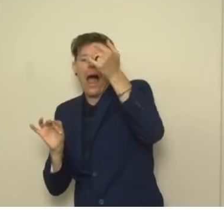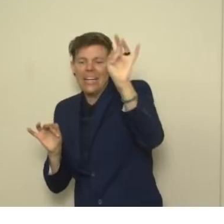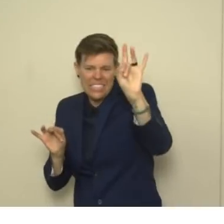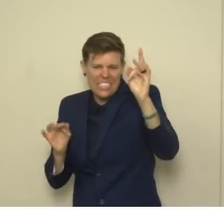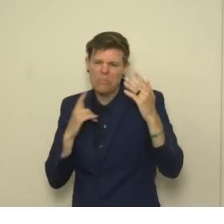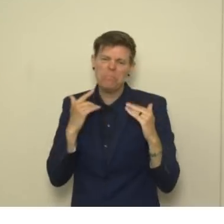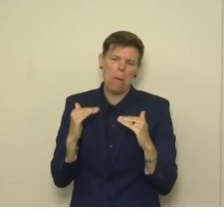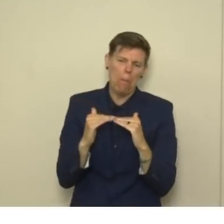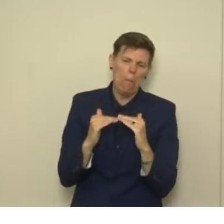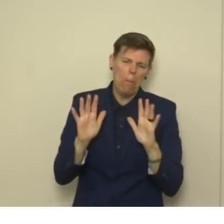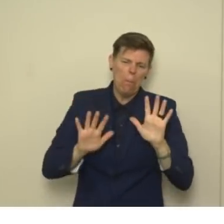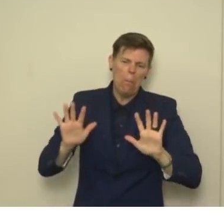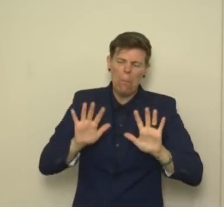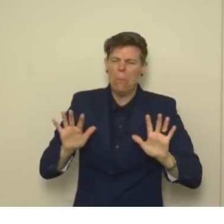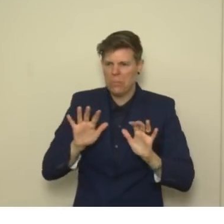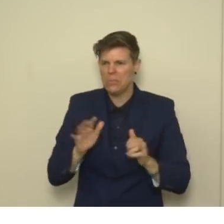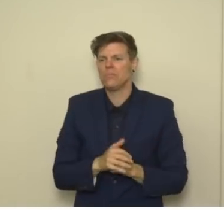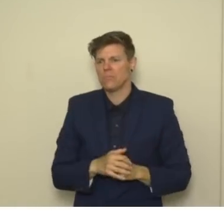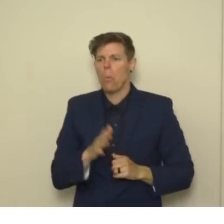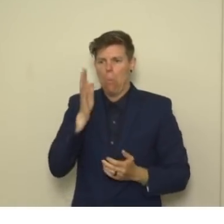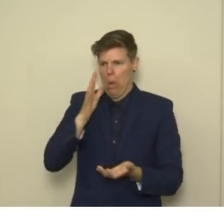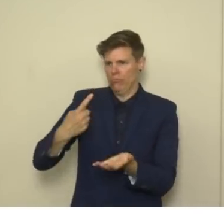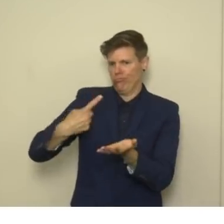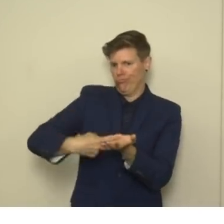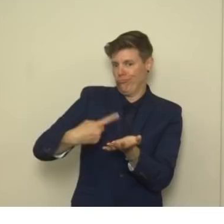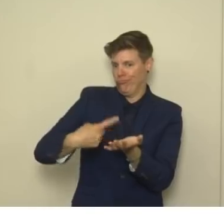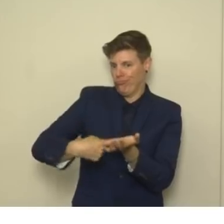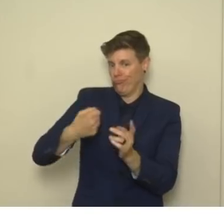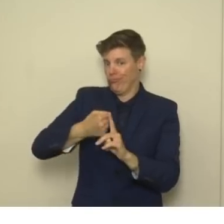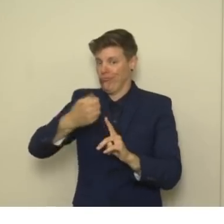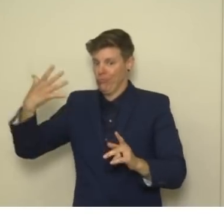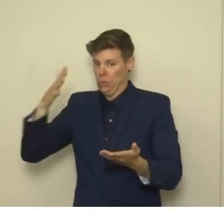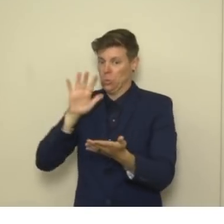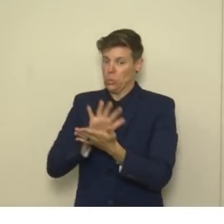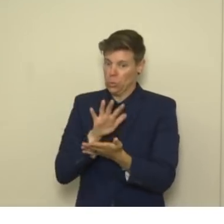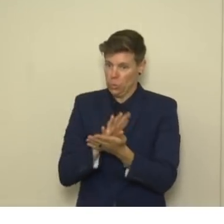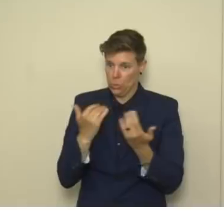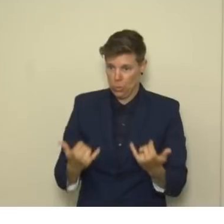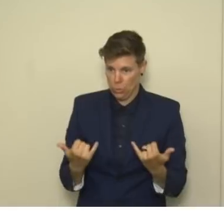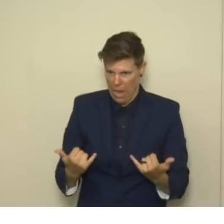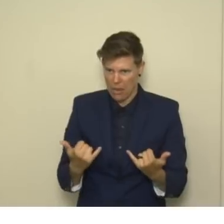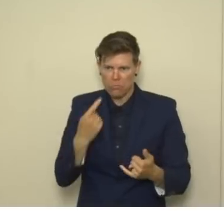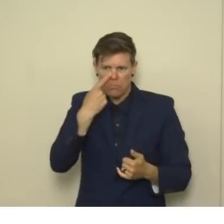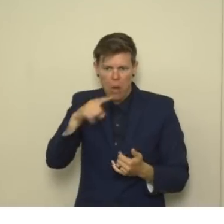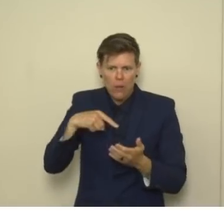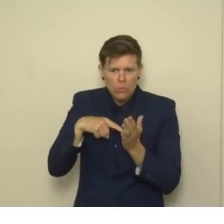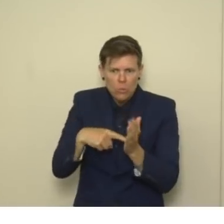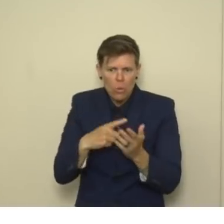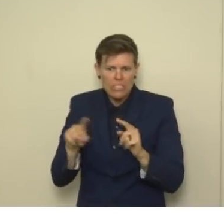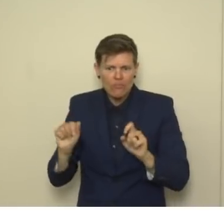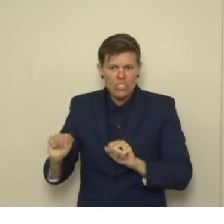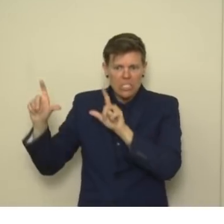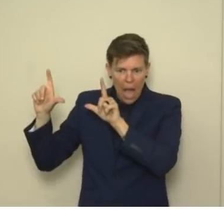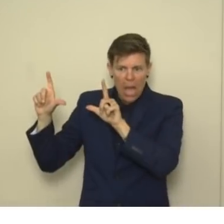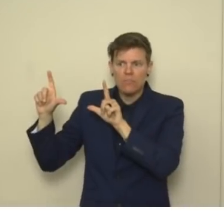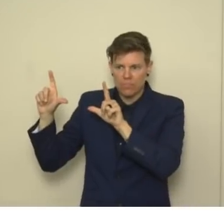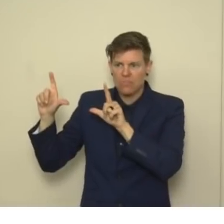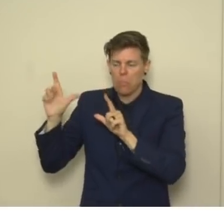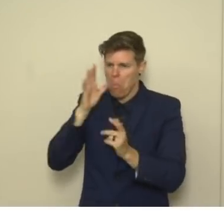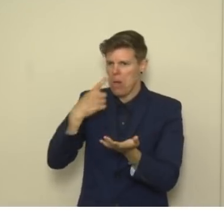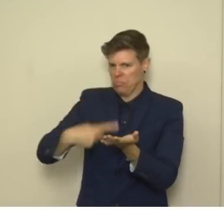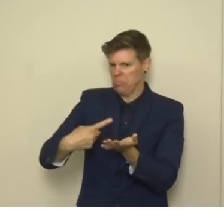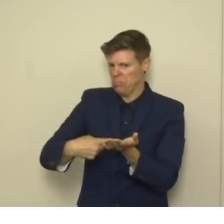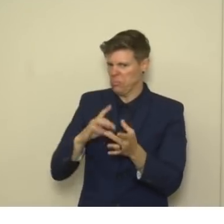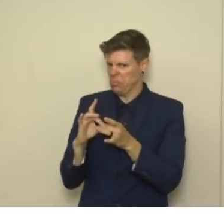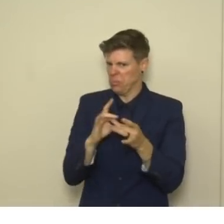We're going to talk about schooling today, and if I could have the next slide, what we're going to do about schooling. And I want to